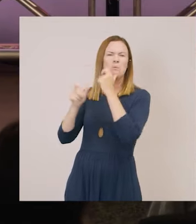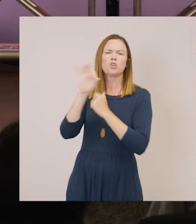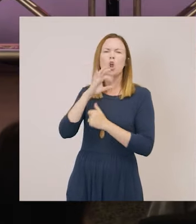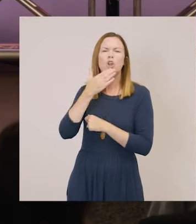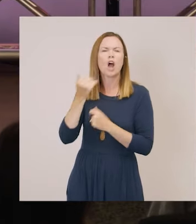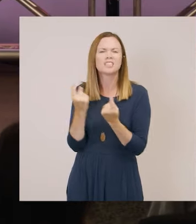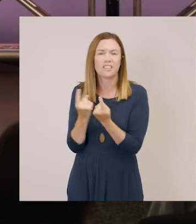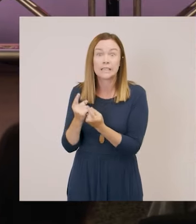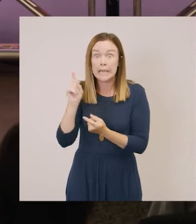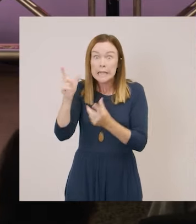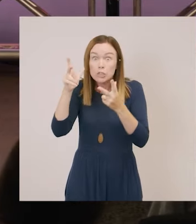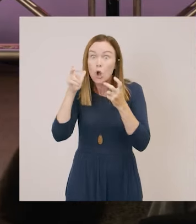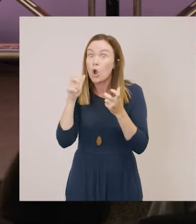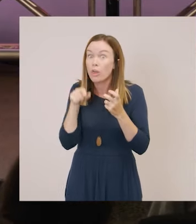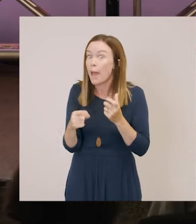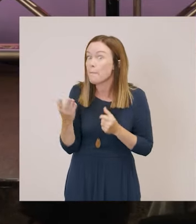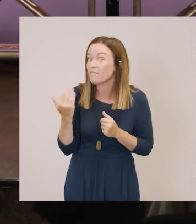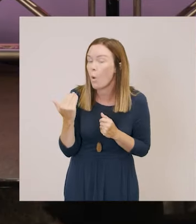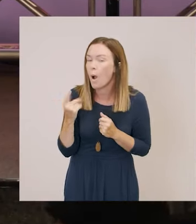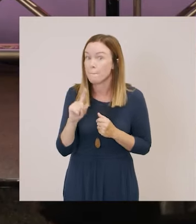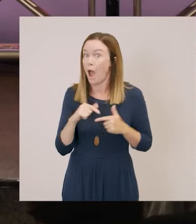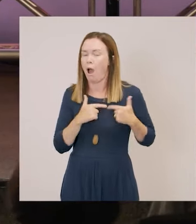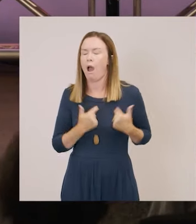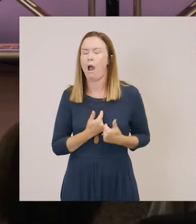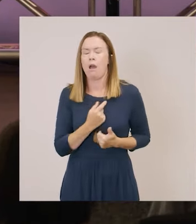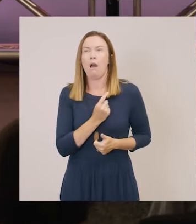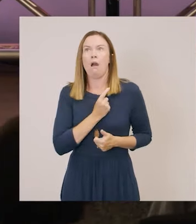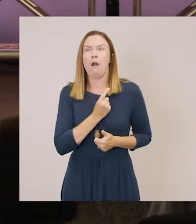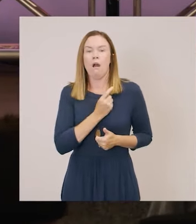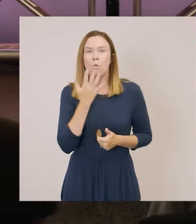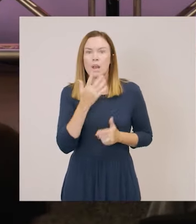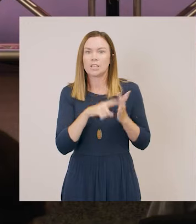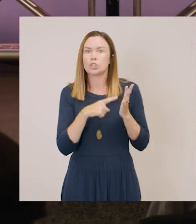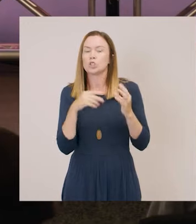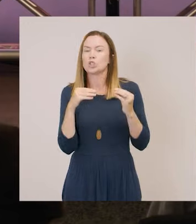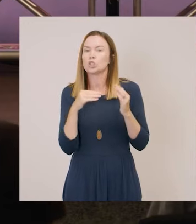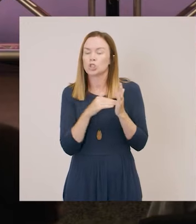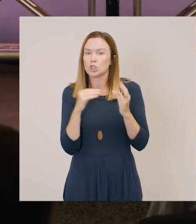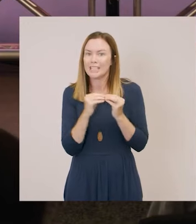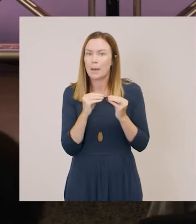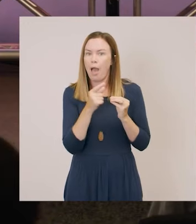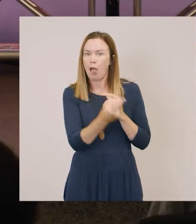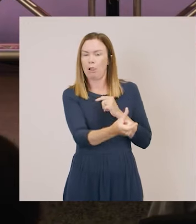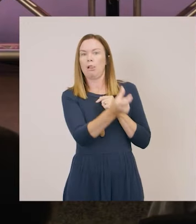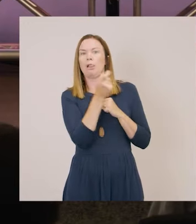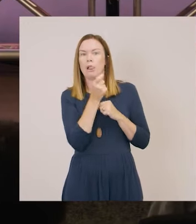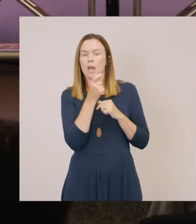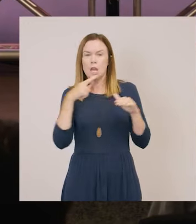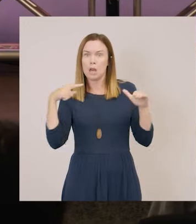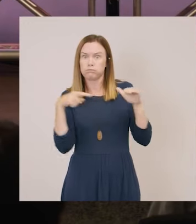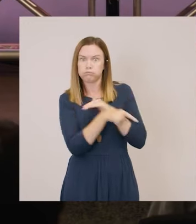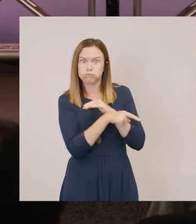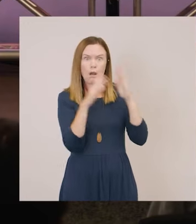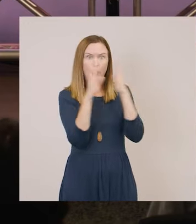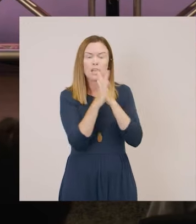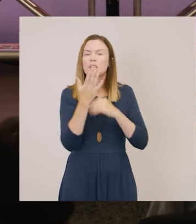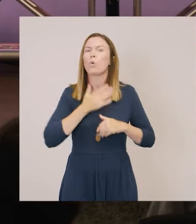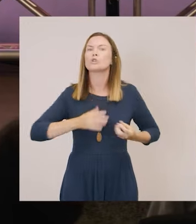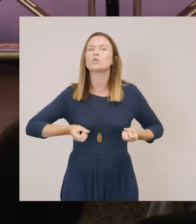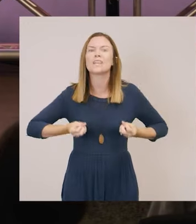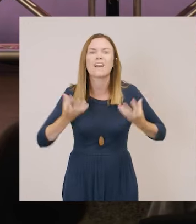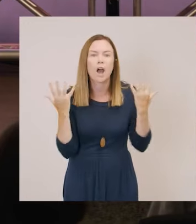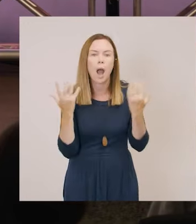things before, but there was like panic in his heart when Jezebel spoke that word to him. He went into hiding. He wanted to give up.